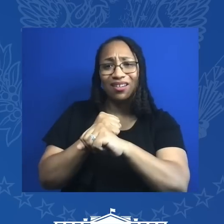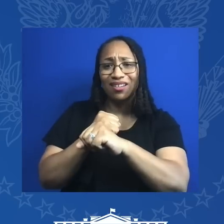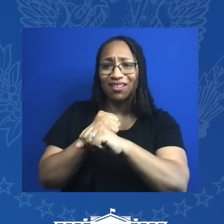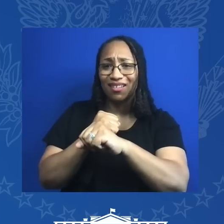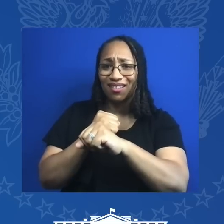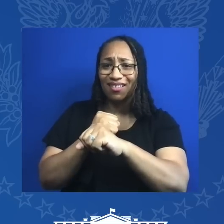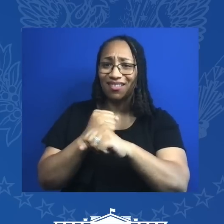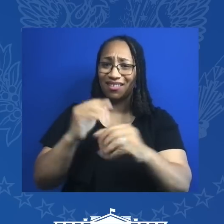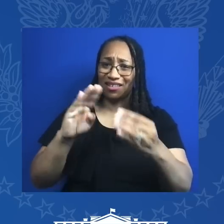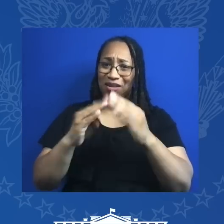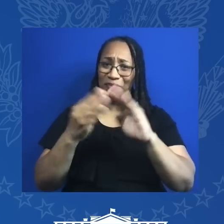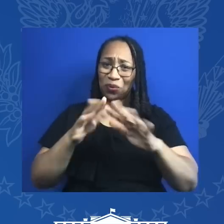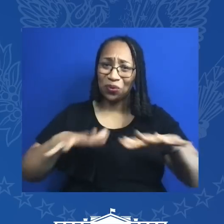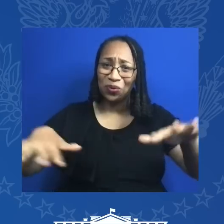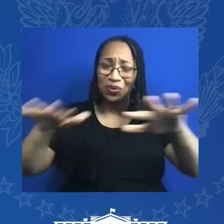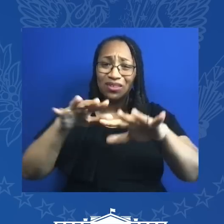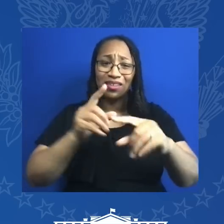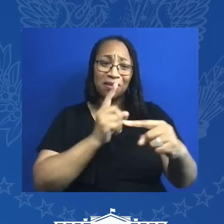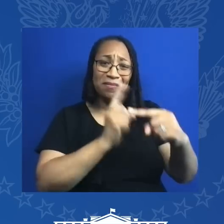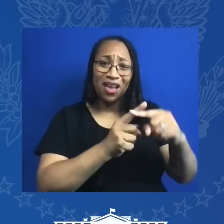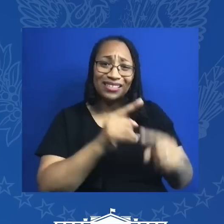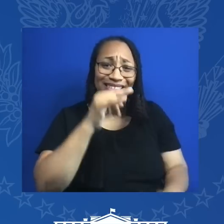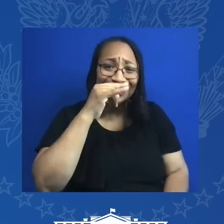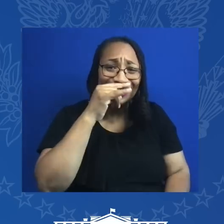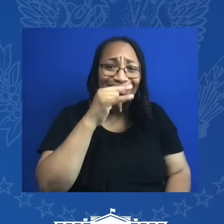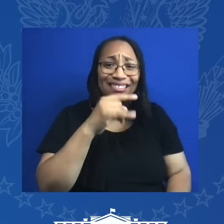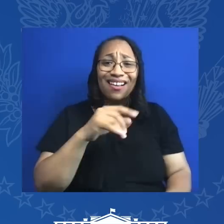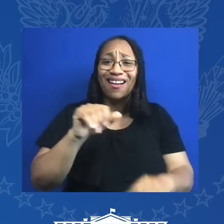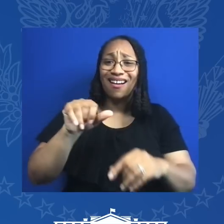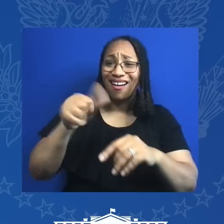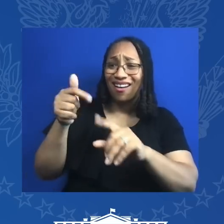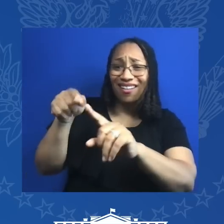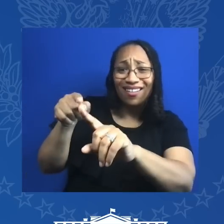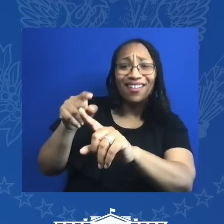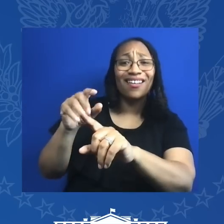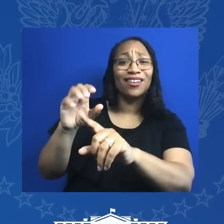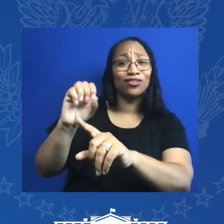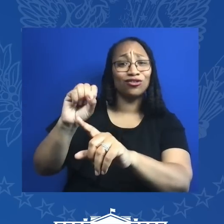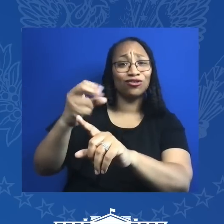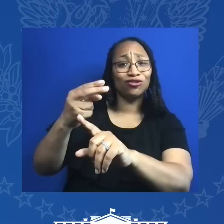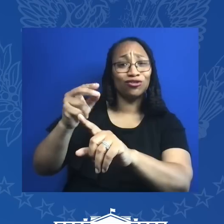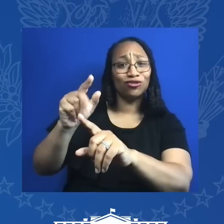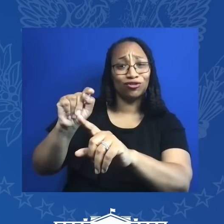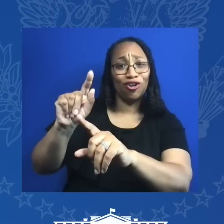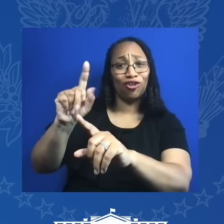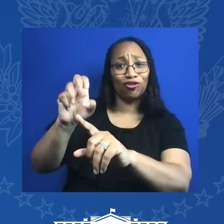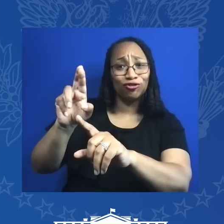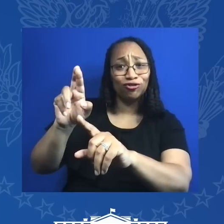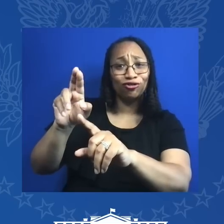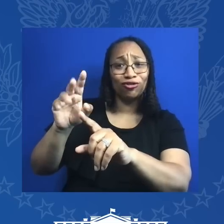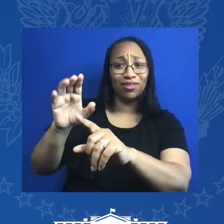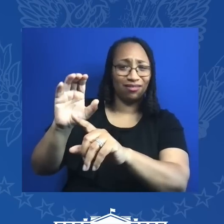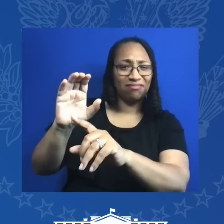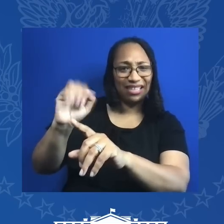more. Let me close with this. I know it's hot out there, and you're probably, when's the man going to finish?